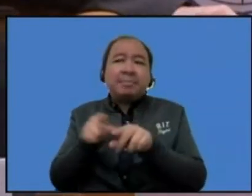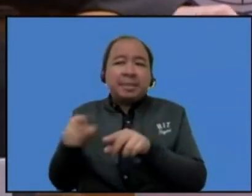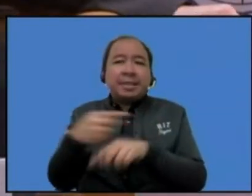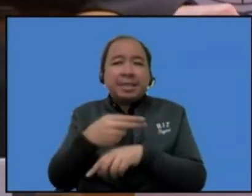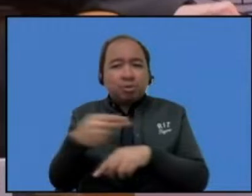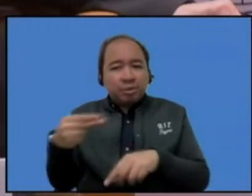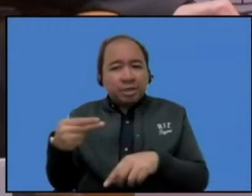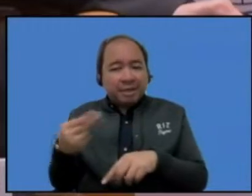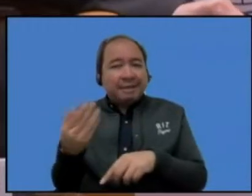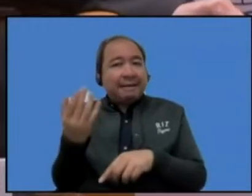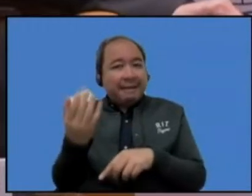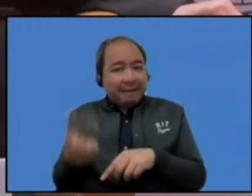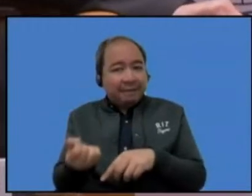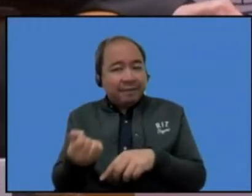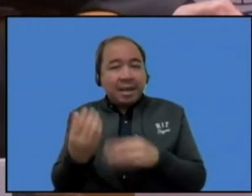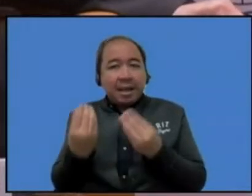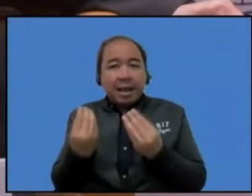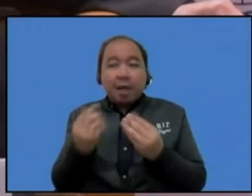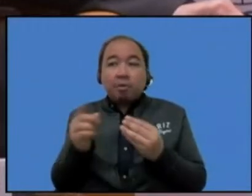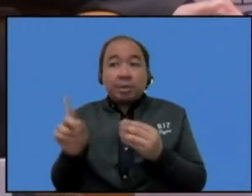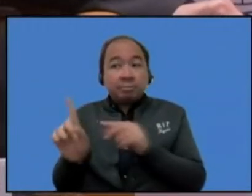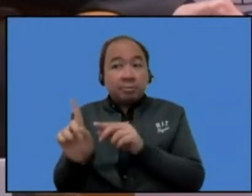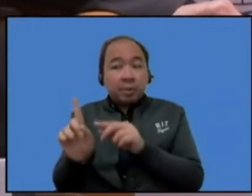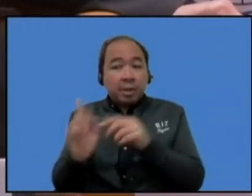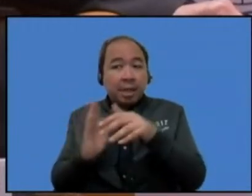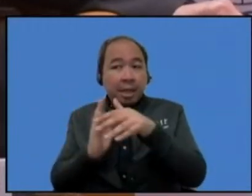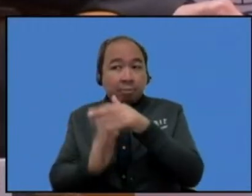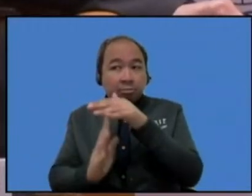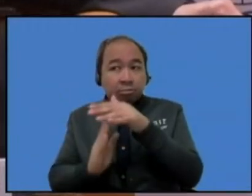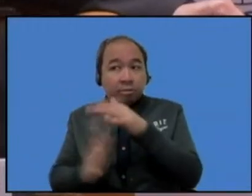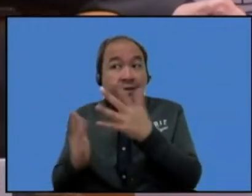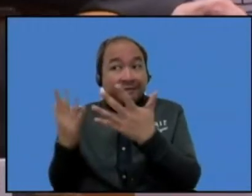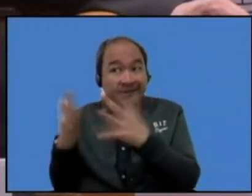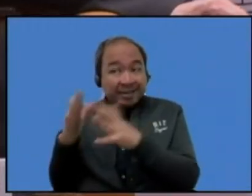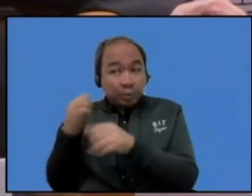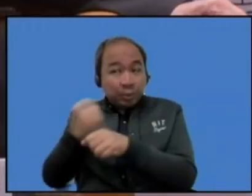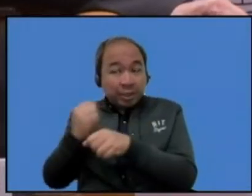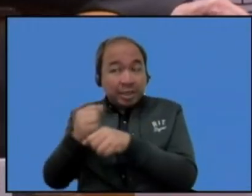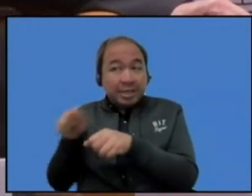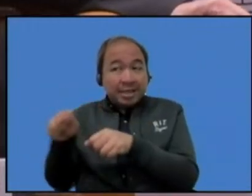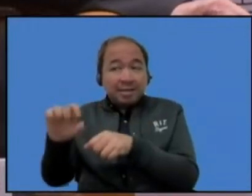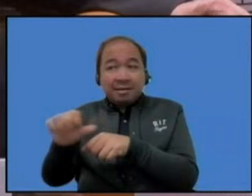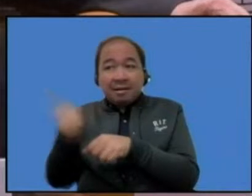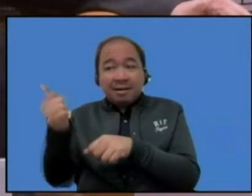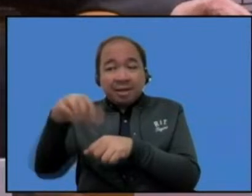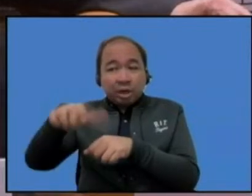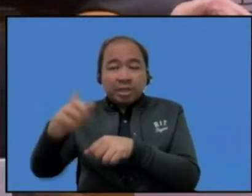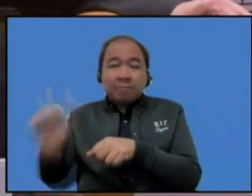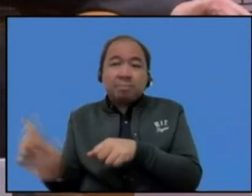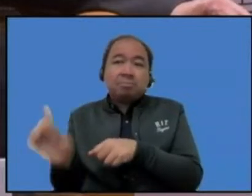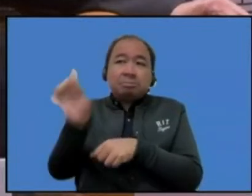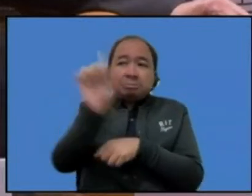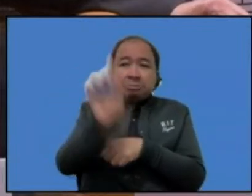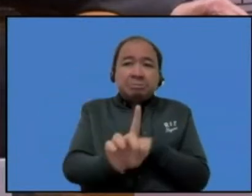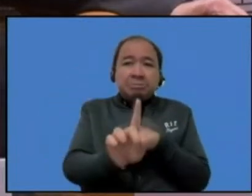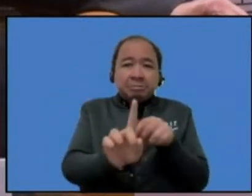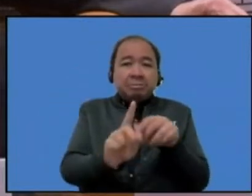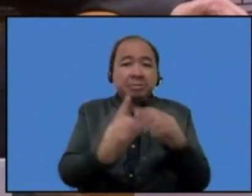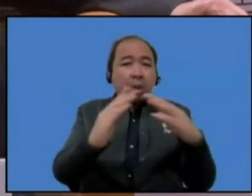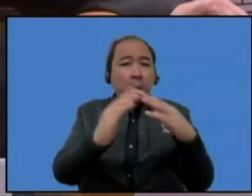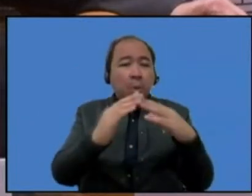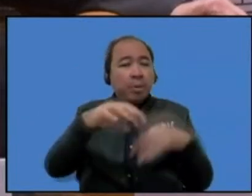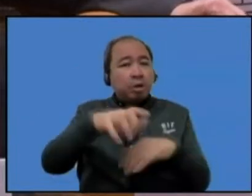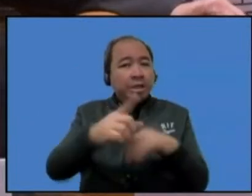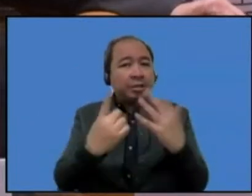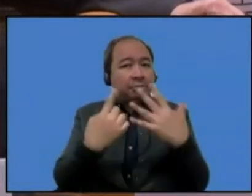that reintegration is important as that helps a lot in not only ensuring that the life and the rights of our migrant workers are